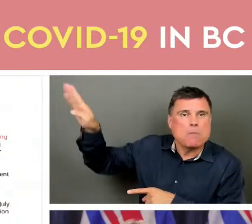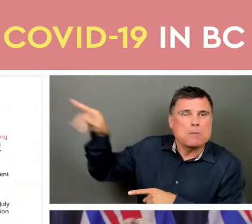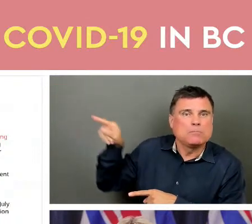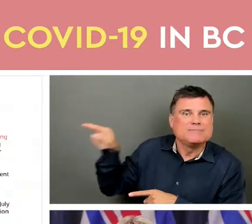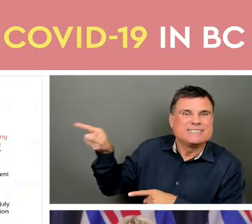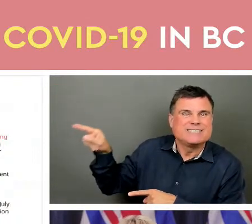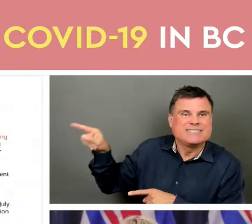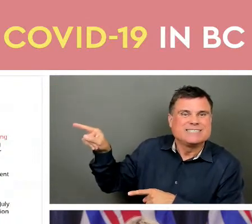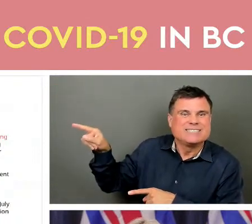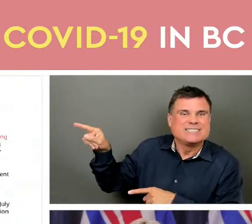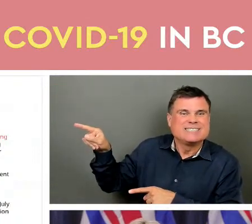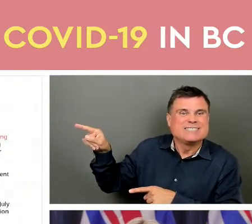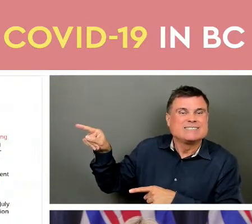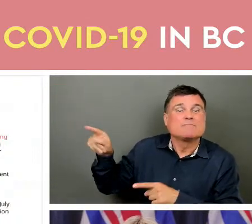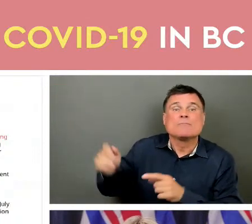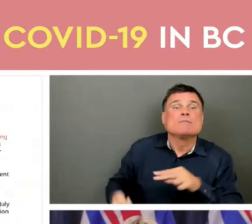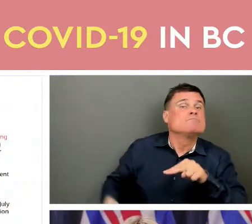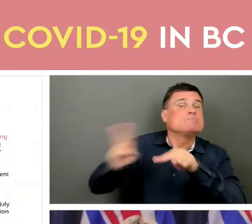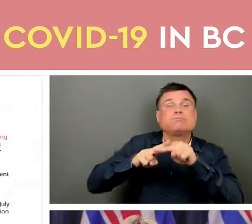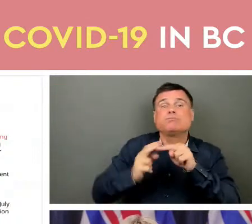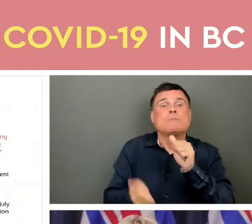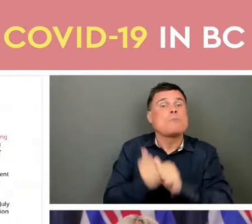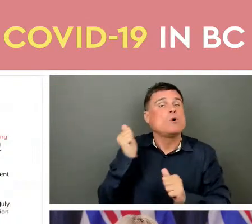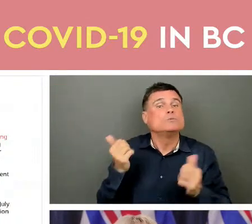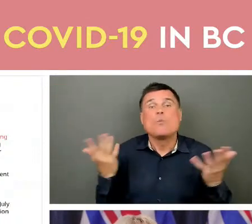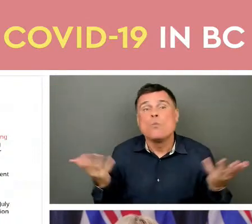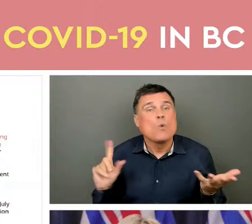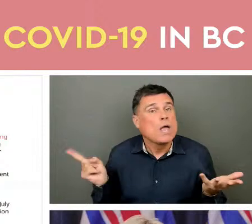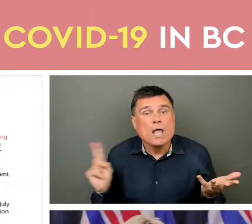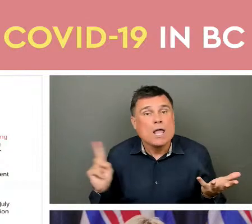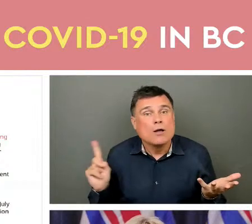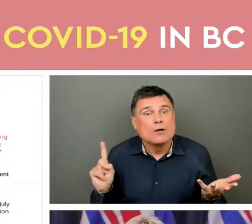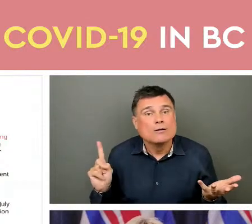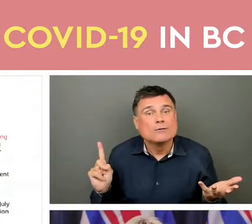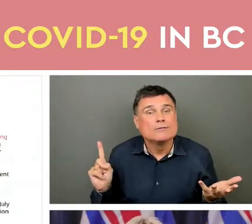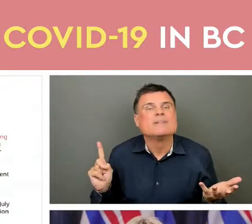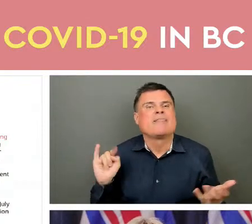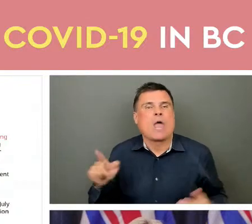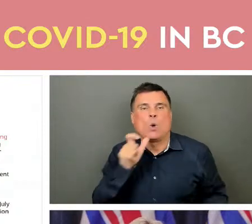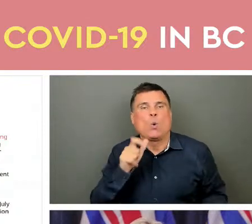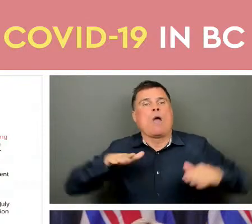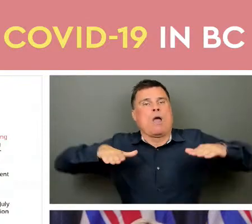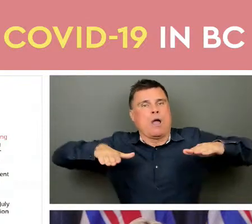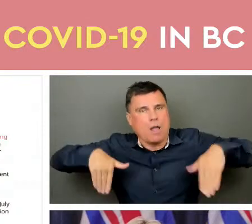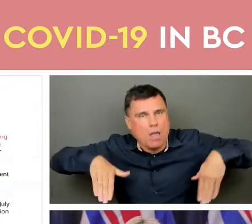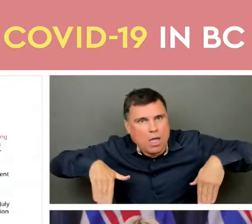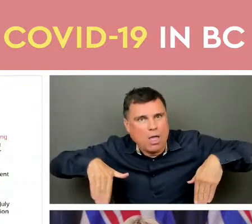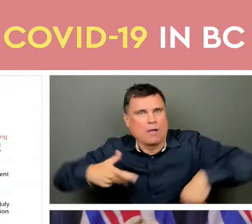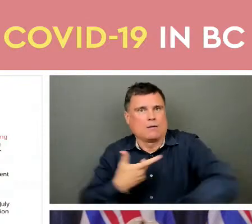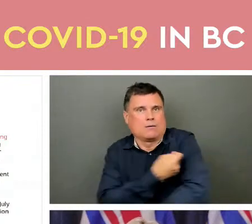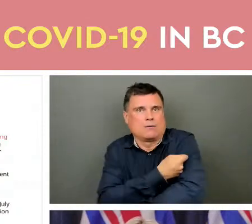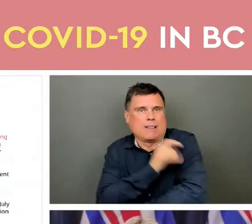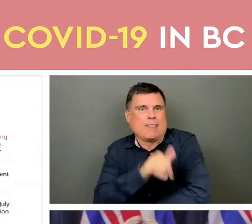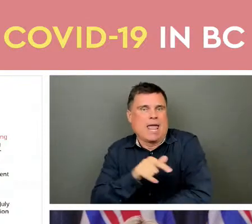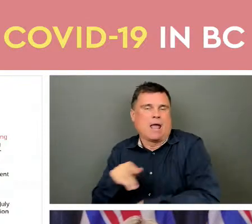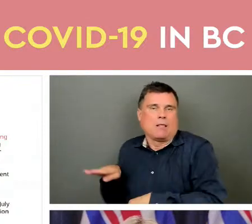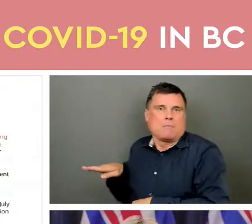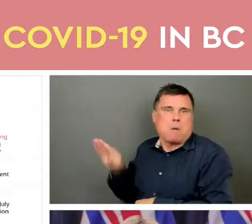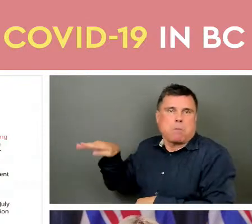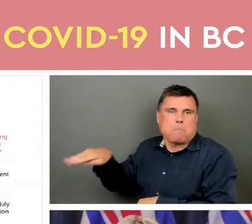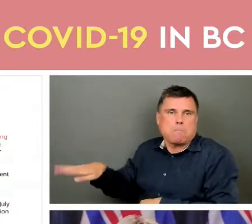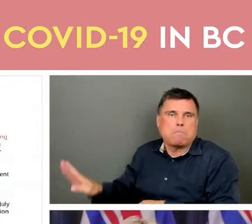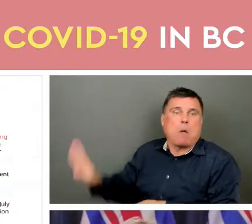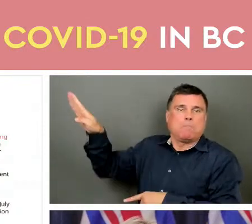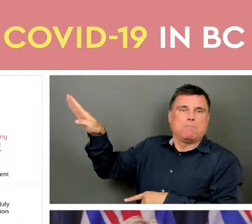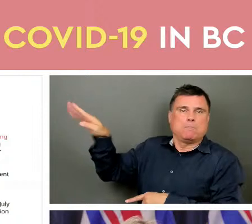driven primarily by the lower rates of immunization and the really dramatically higher rates of infectious